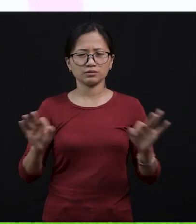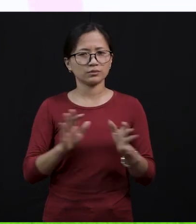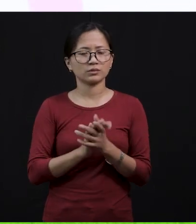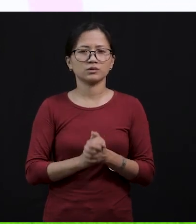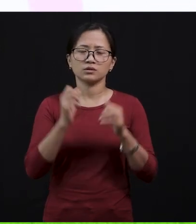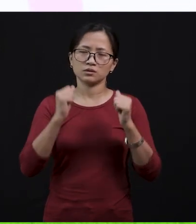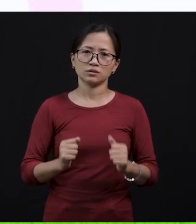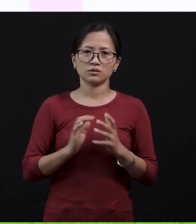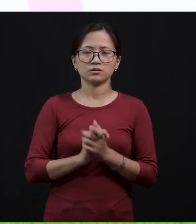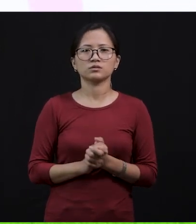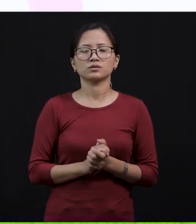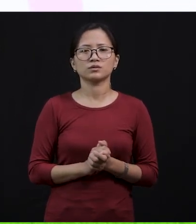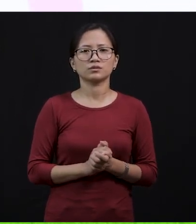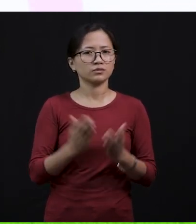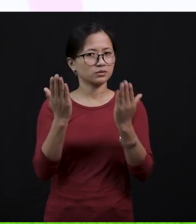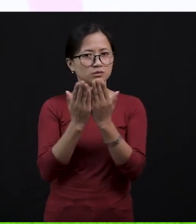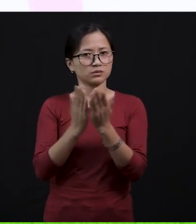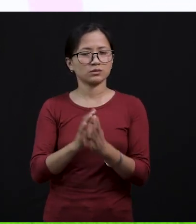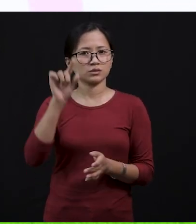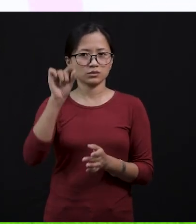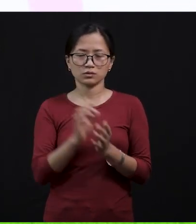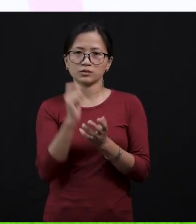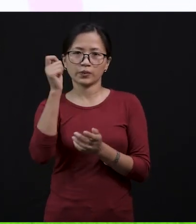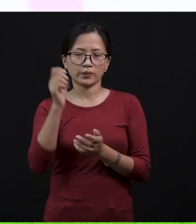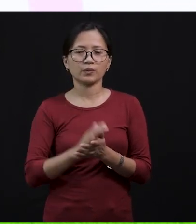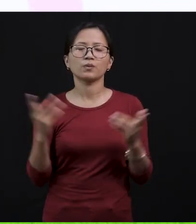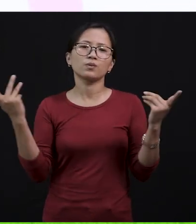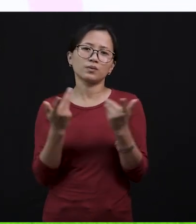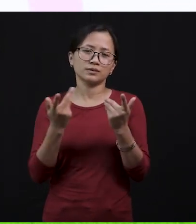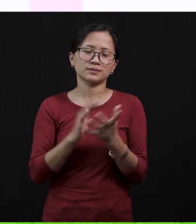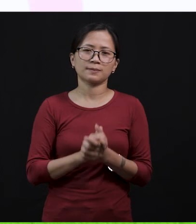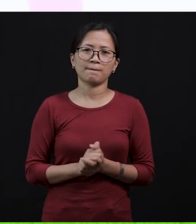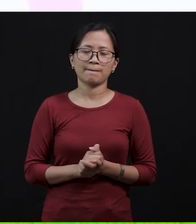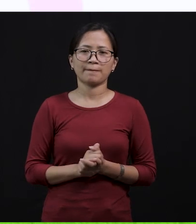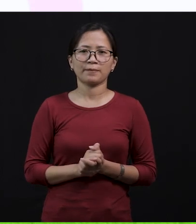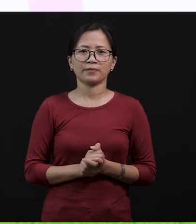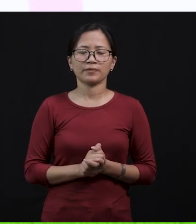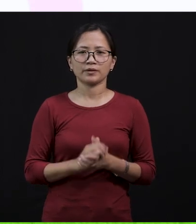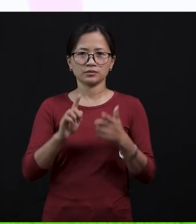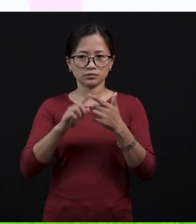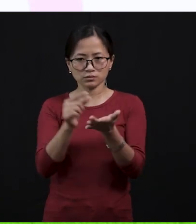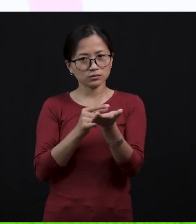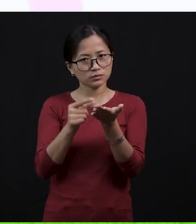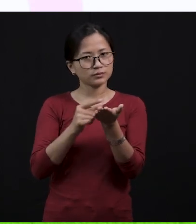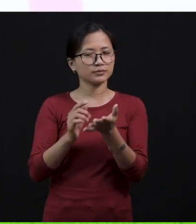the time you sit down for your study and to do your work, what happened is your